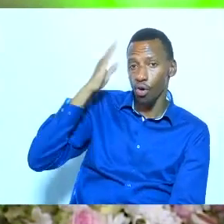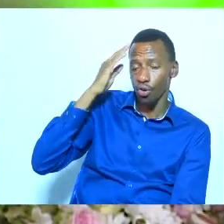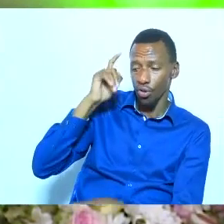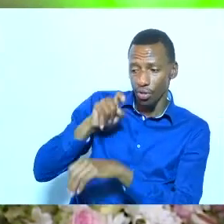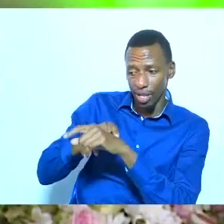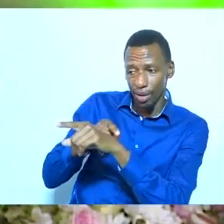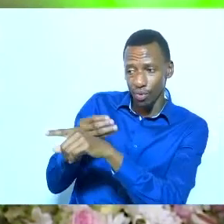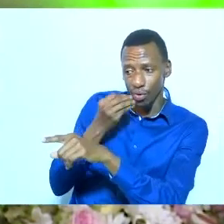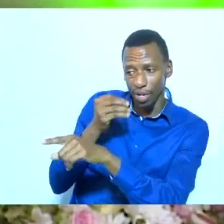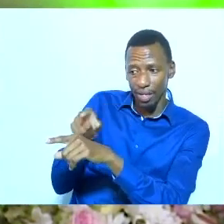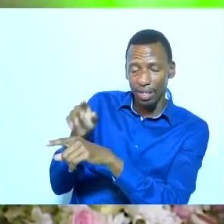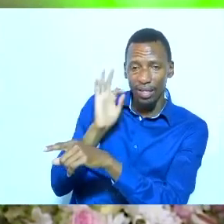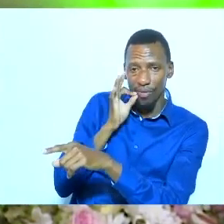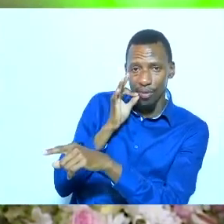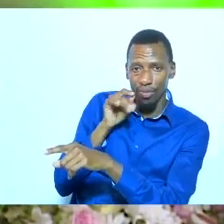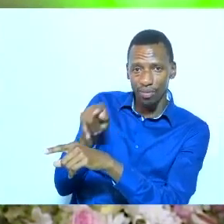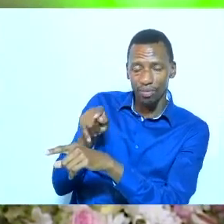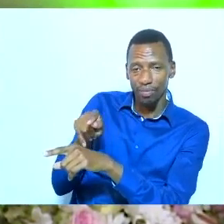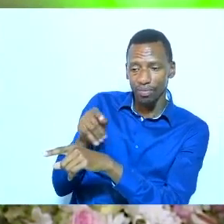when you eat of it,